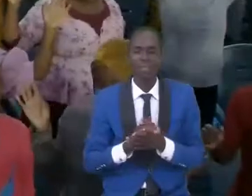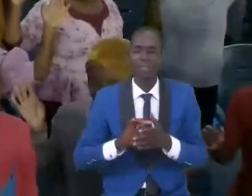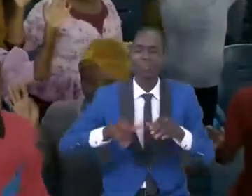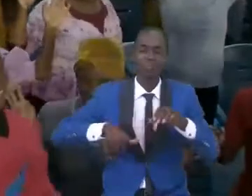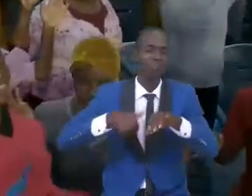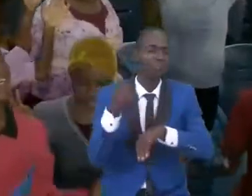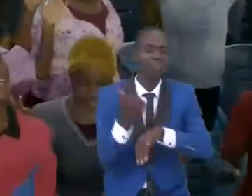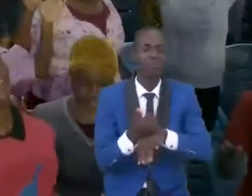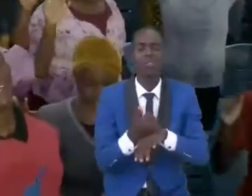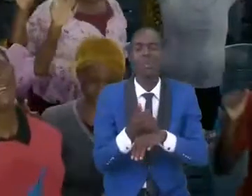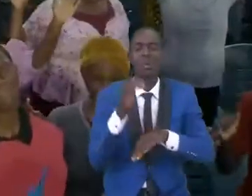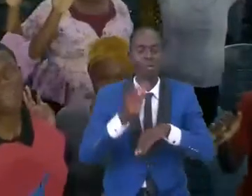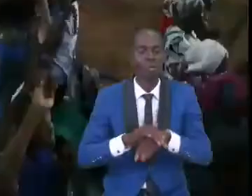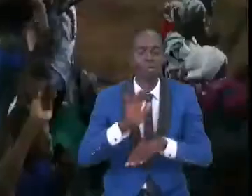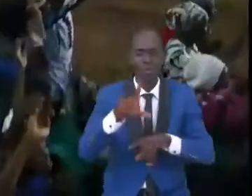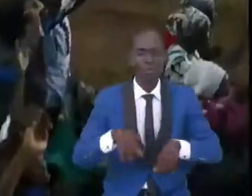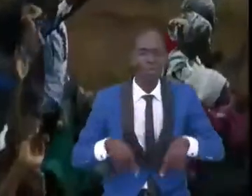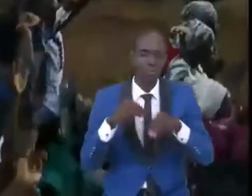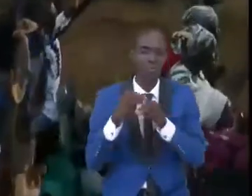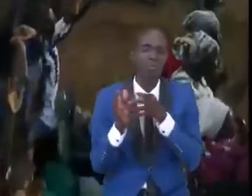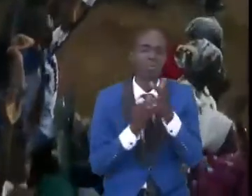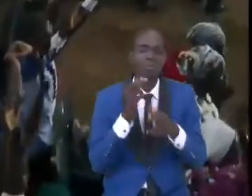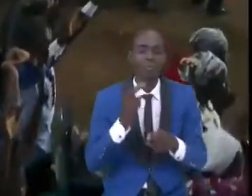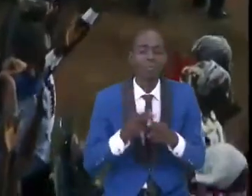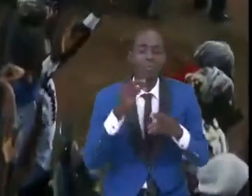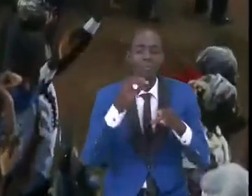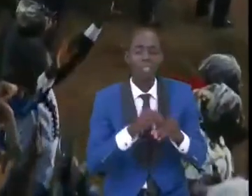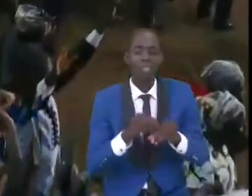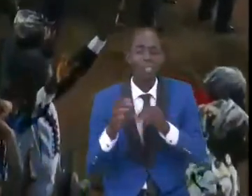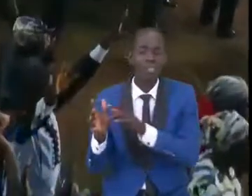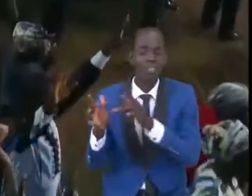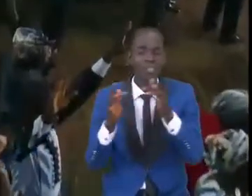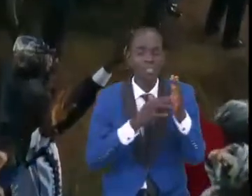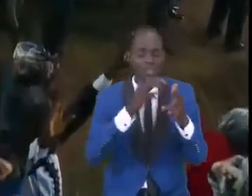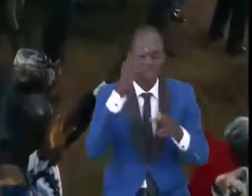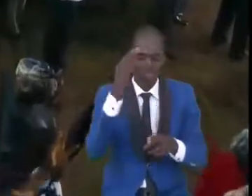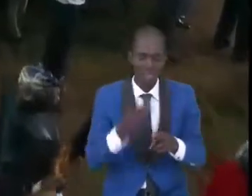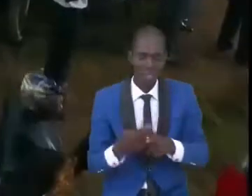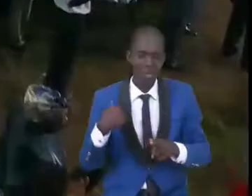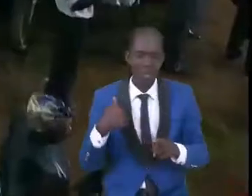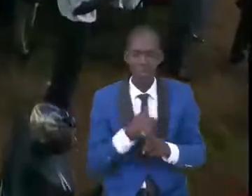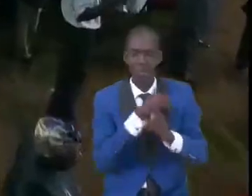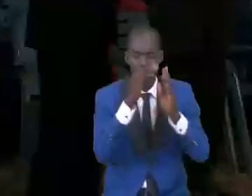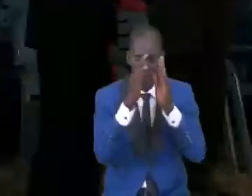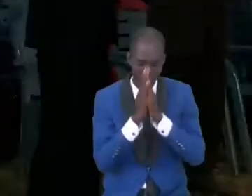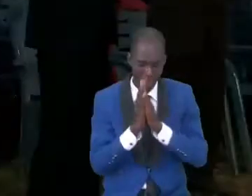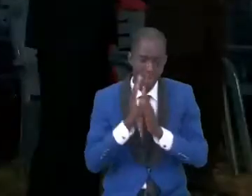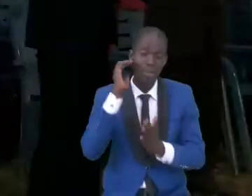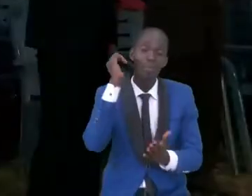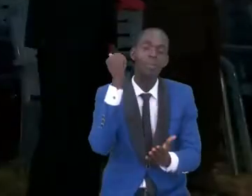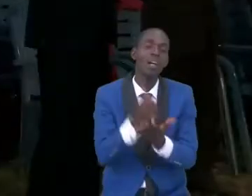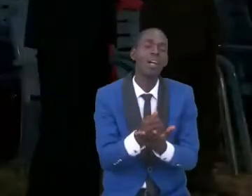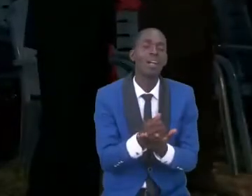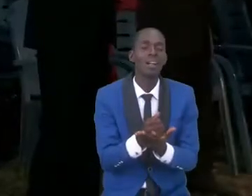Confirmation upon your life. In Jesus' name we pray.